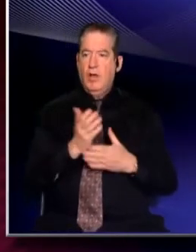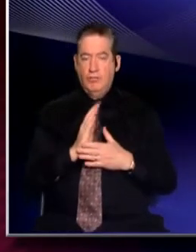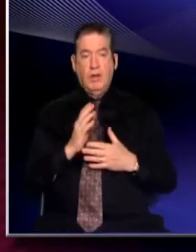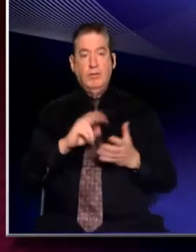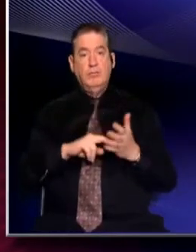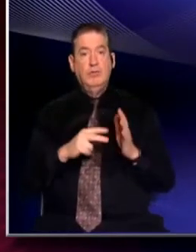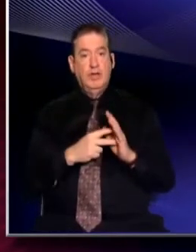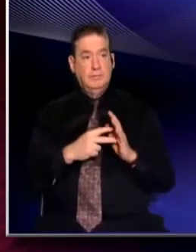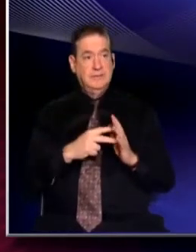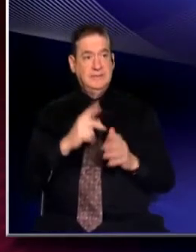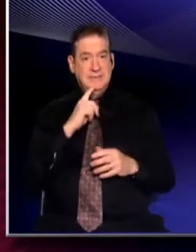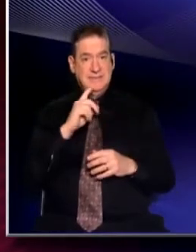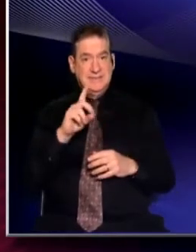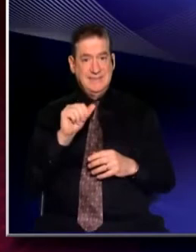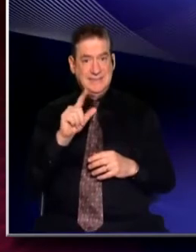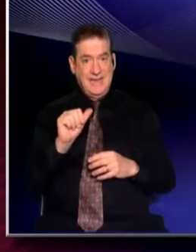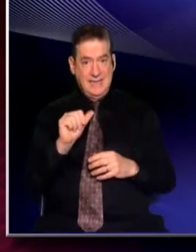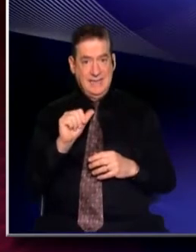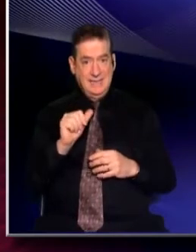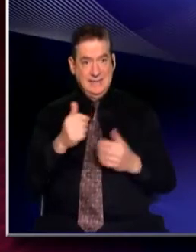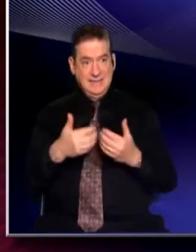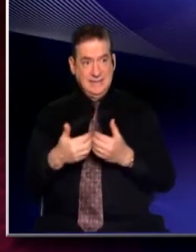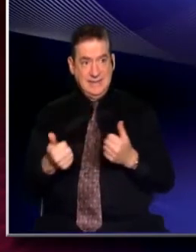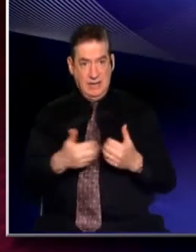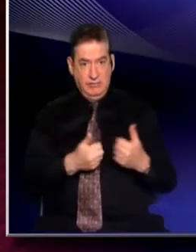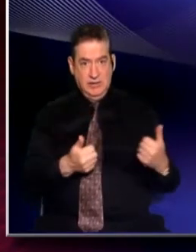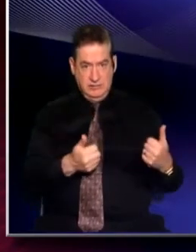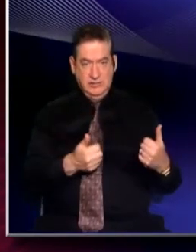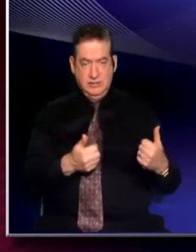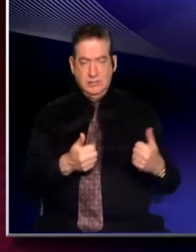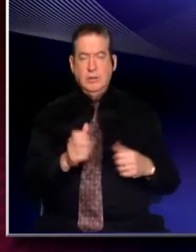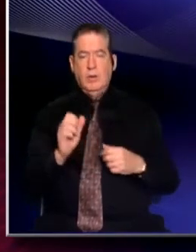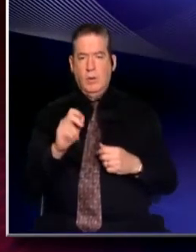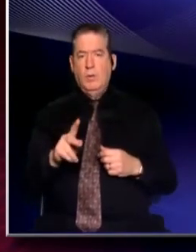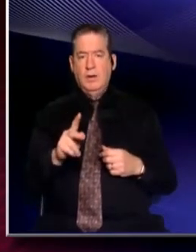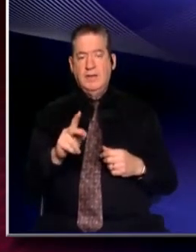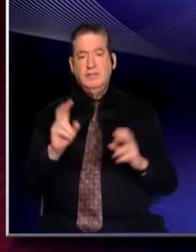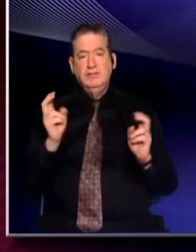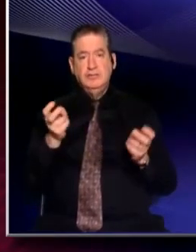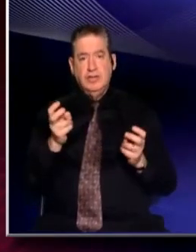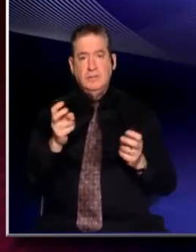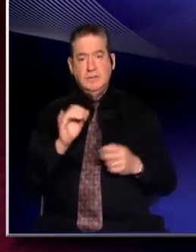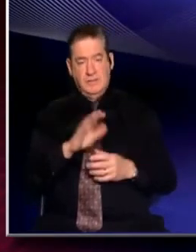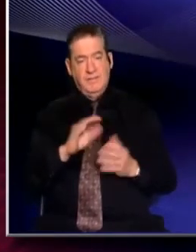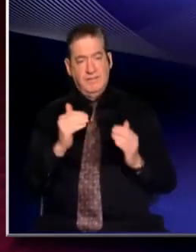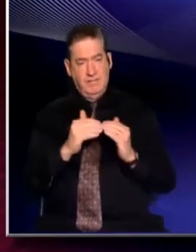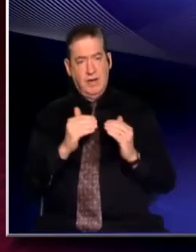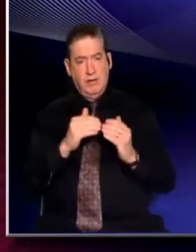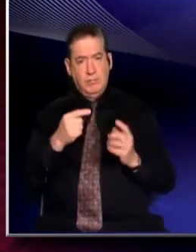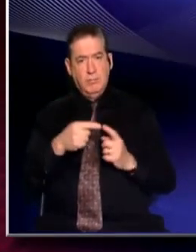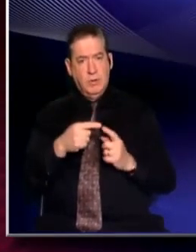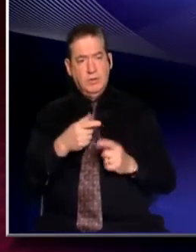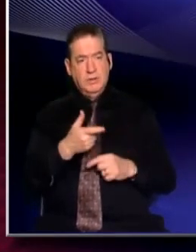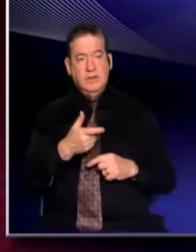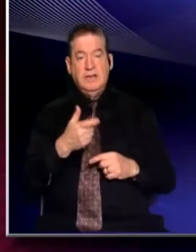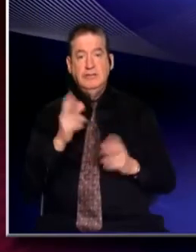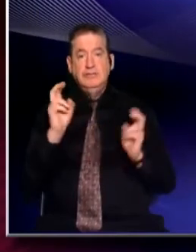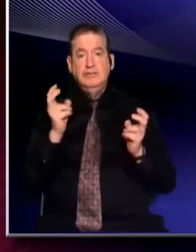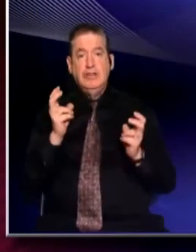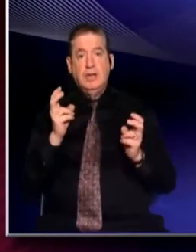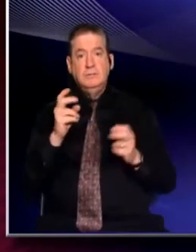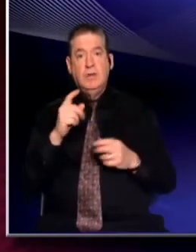purpose is data segregation, essentially. Mhm. In terms of, you brought up a great point. In terms of when